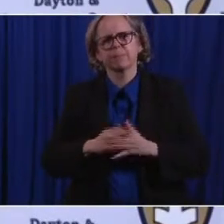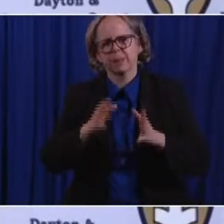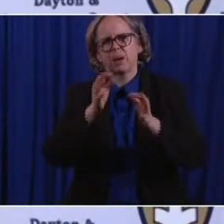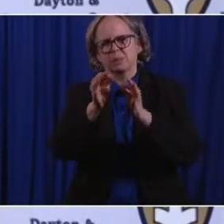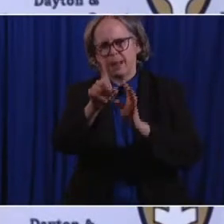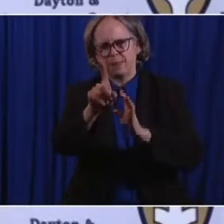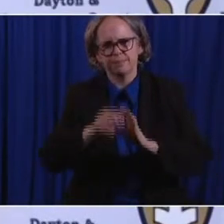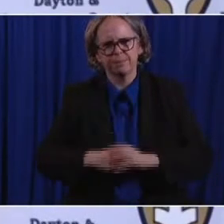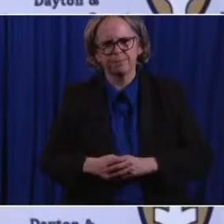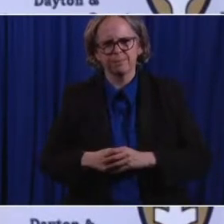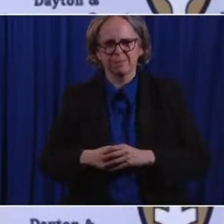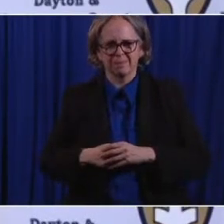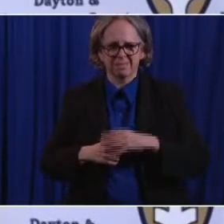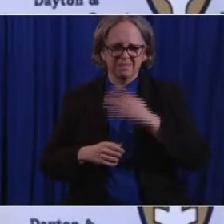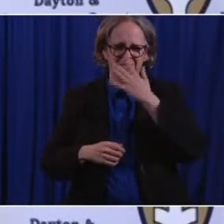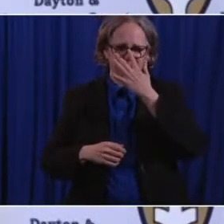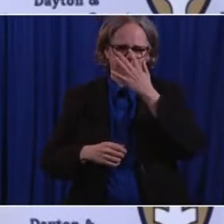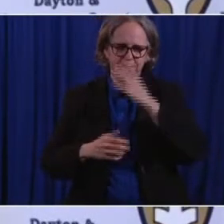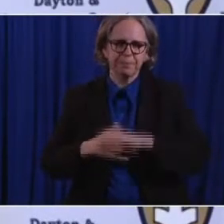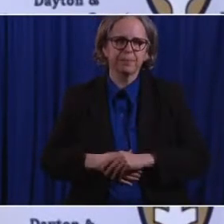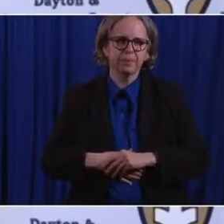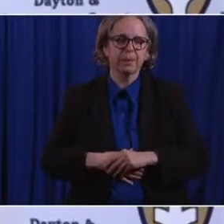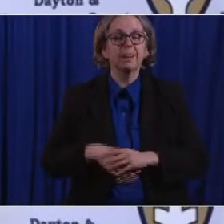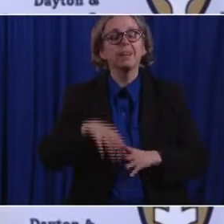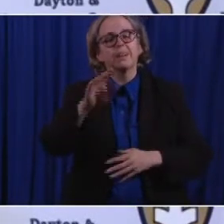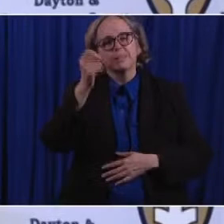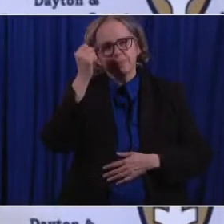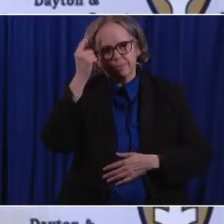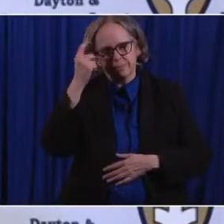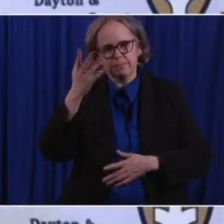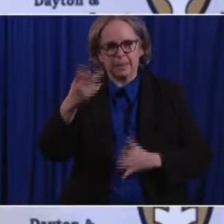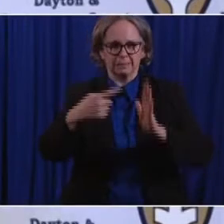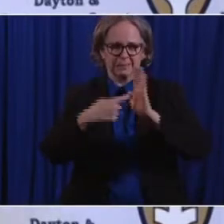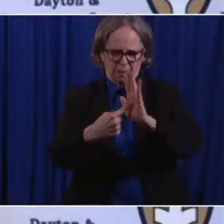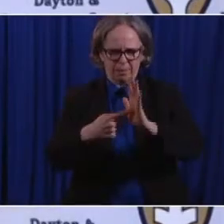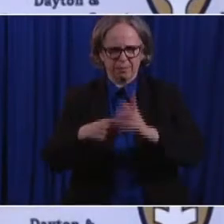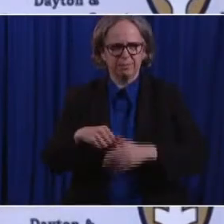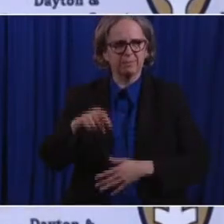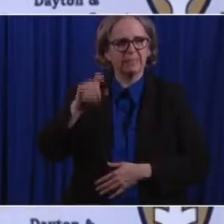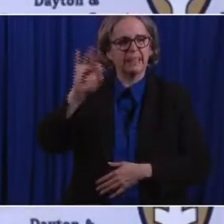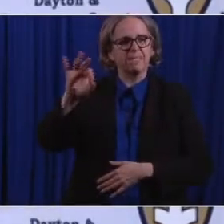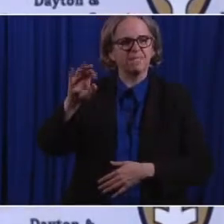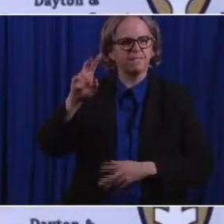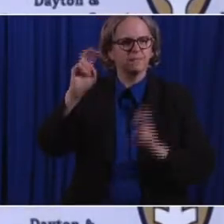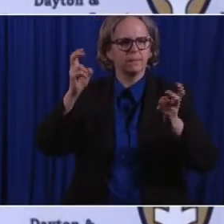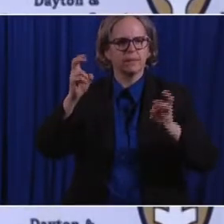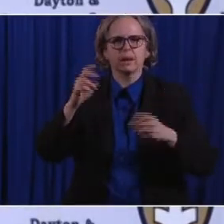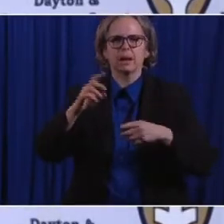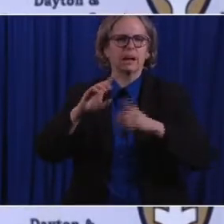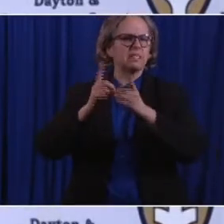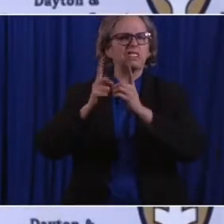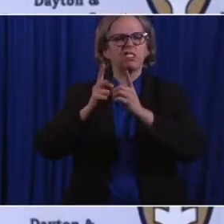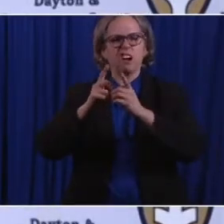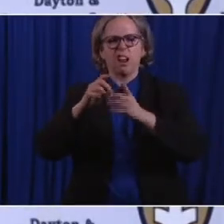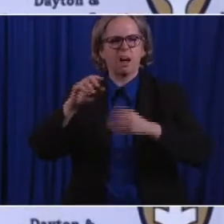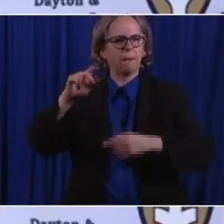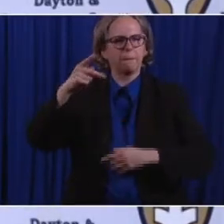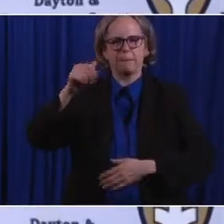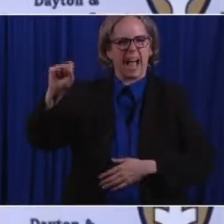this is going to happen, as you pointed out, the hypothetical examples that could